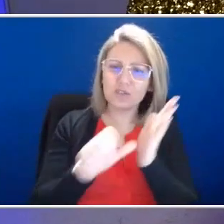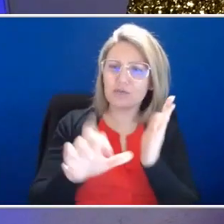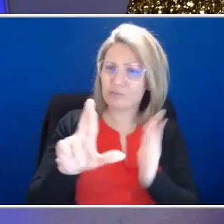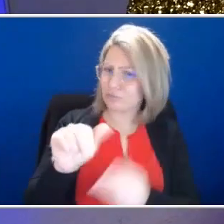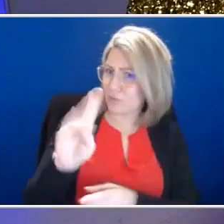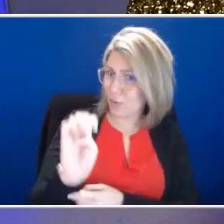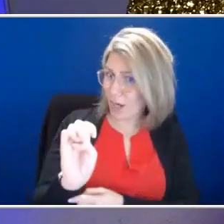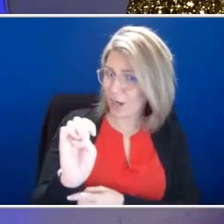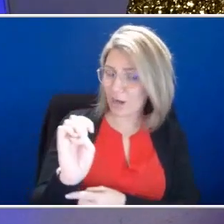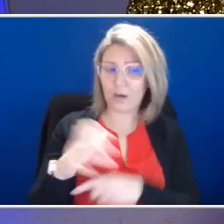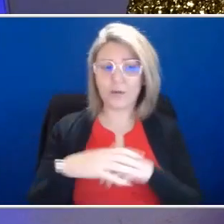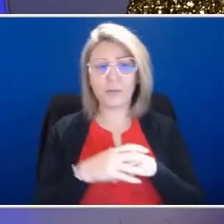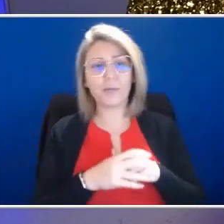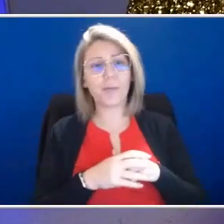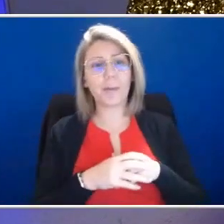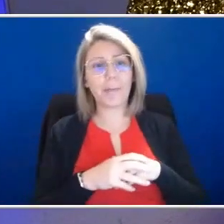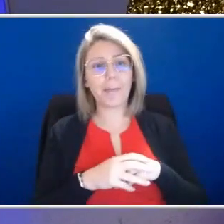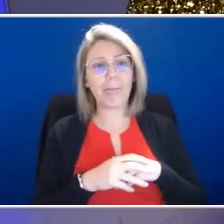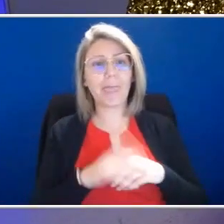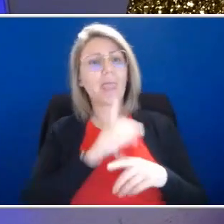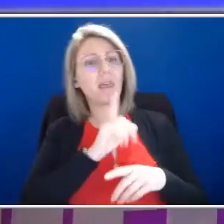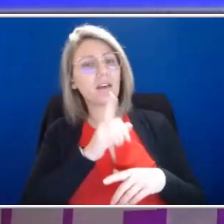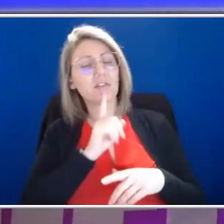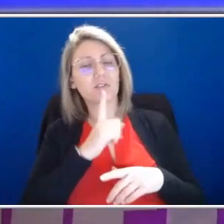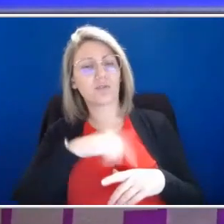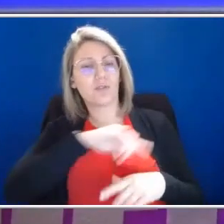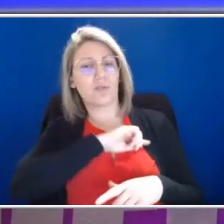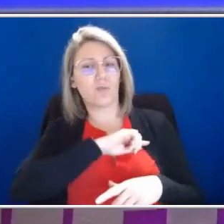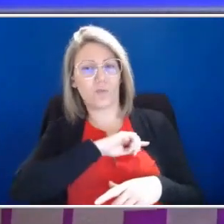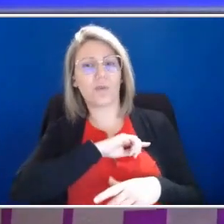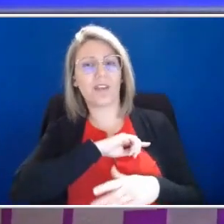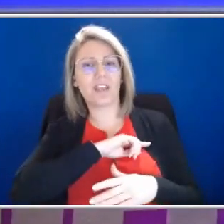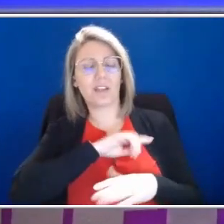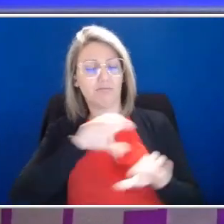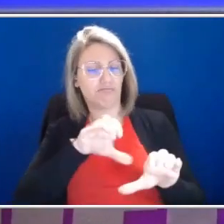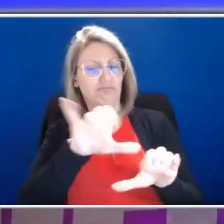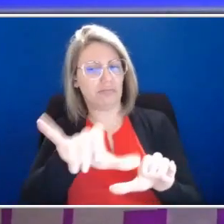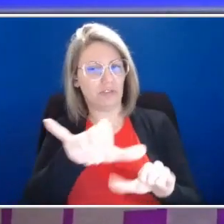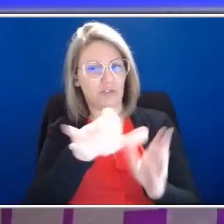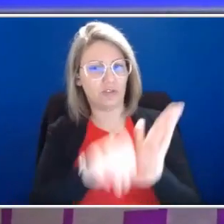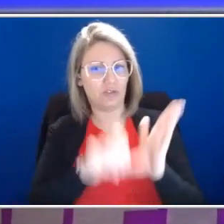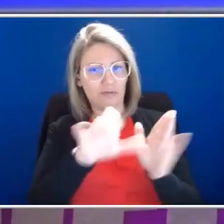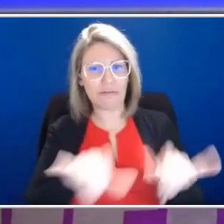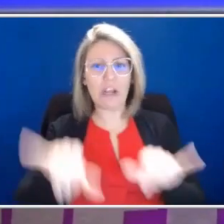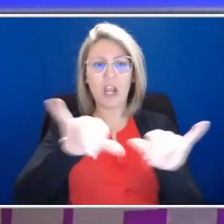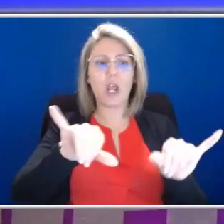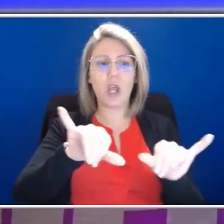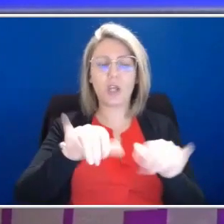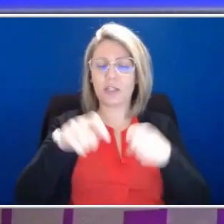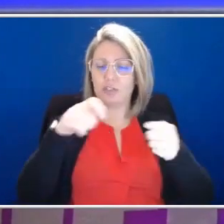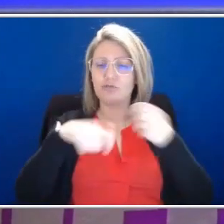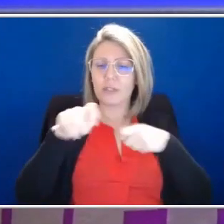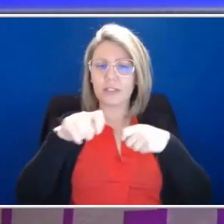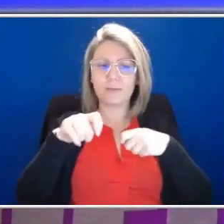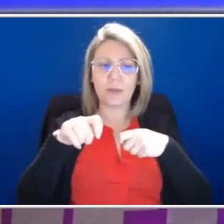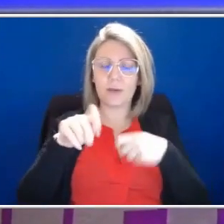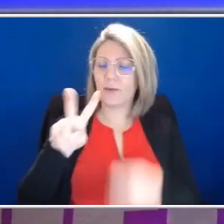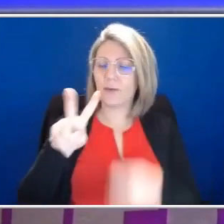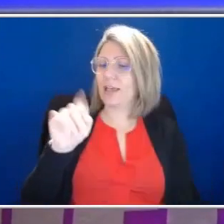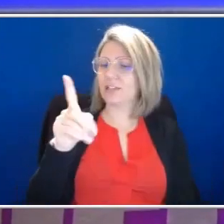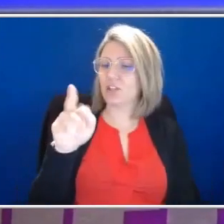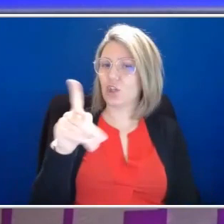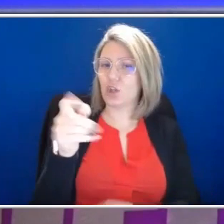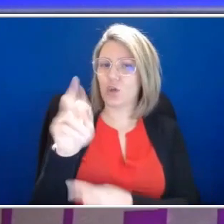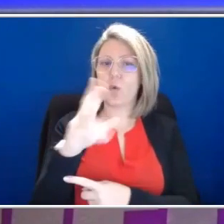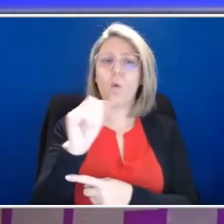You know, we actually perform this sort of surgery quite commonly. Really? Transplanting vascularized or living bone from